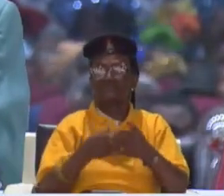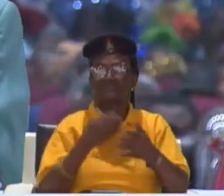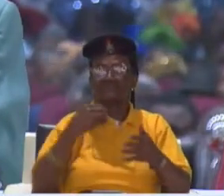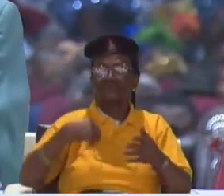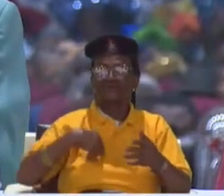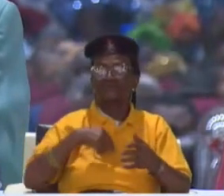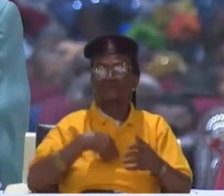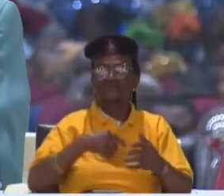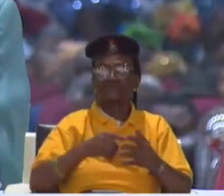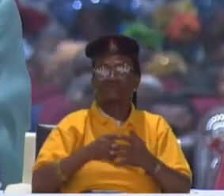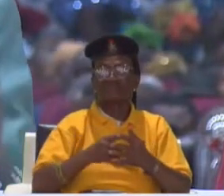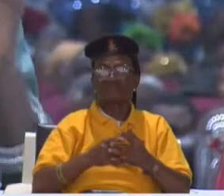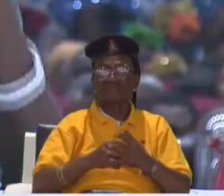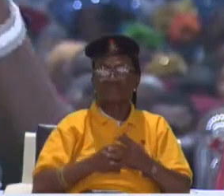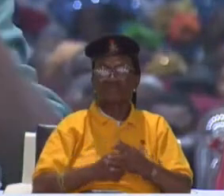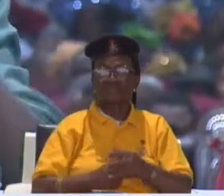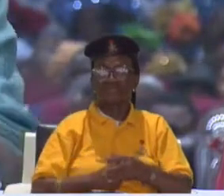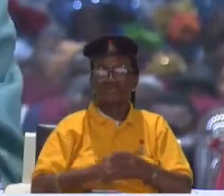preaching. He